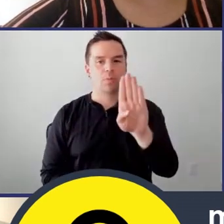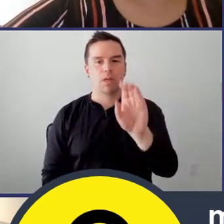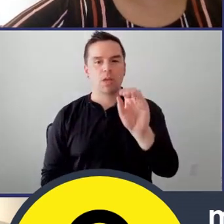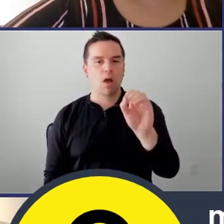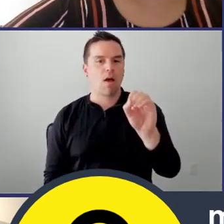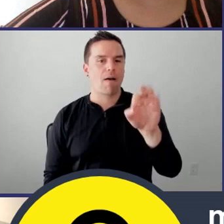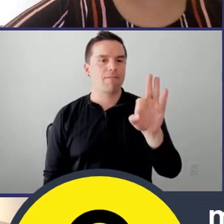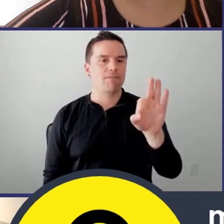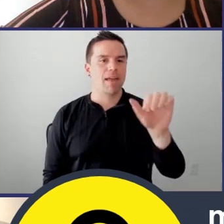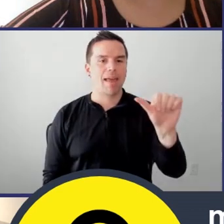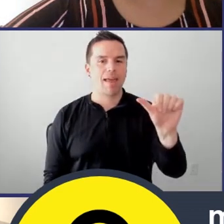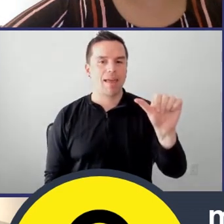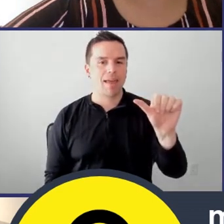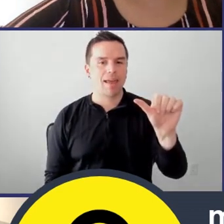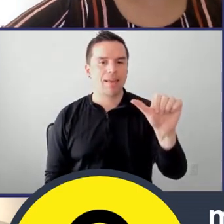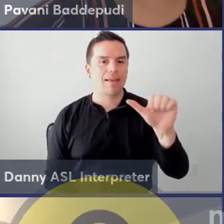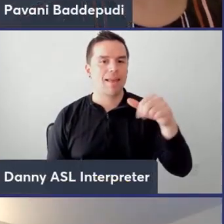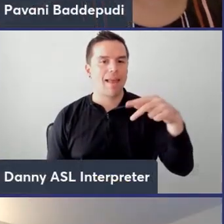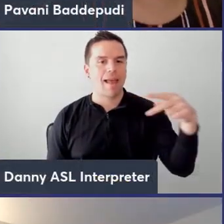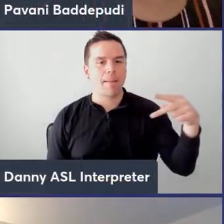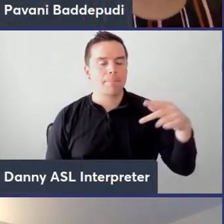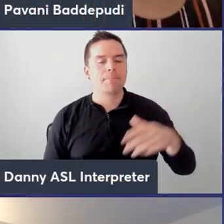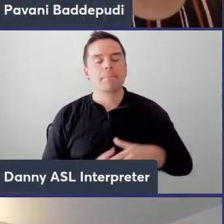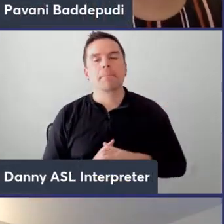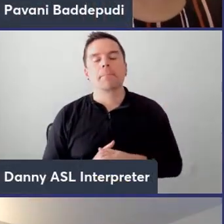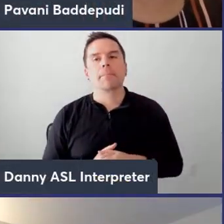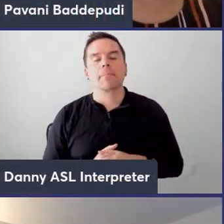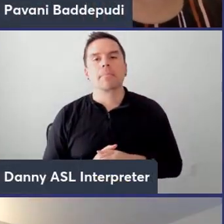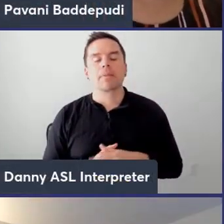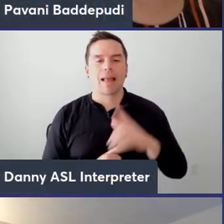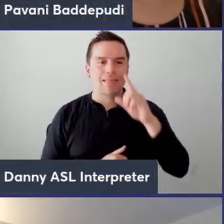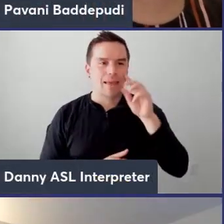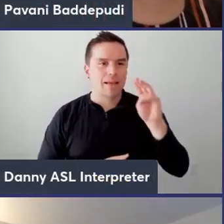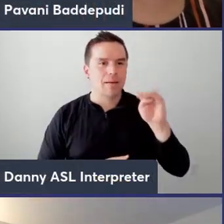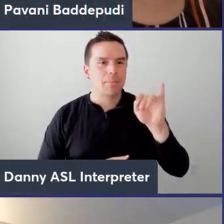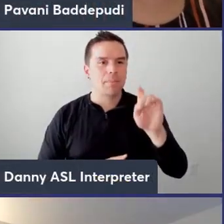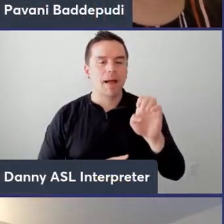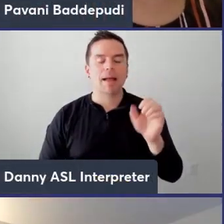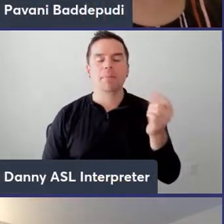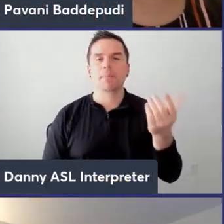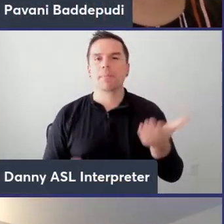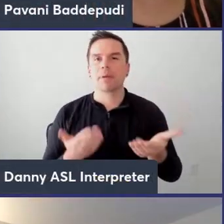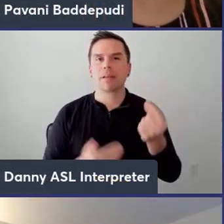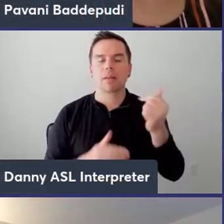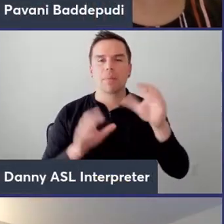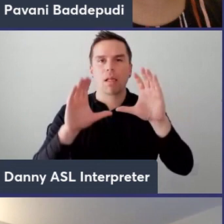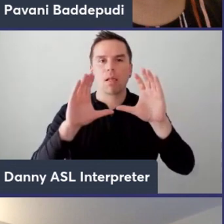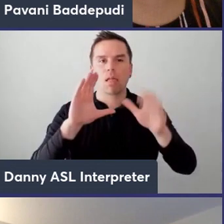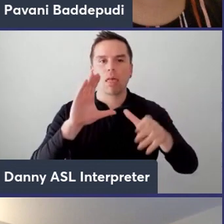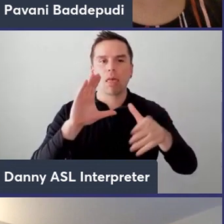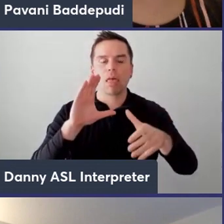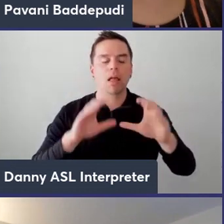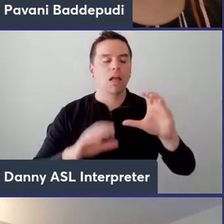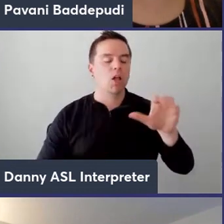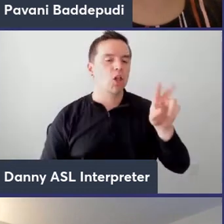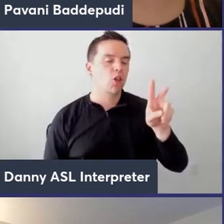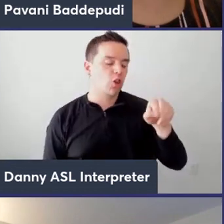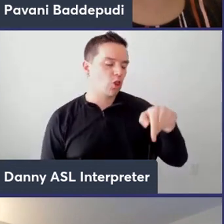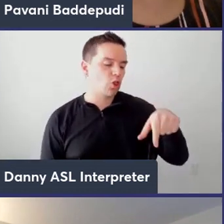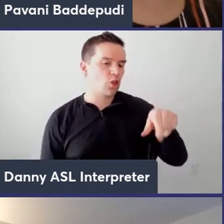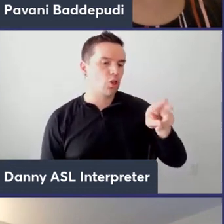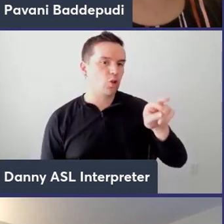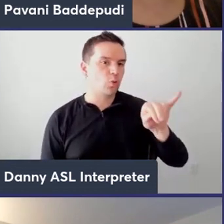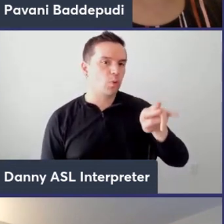B of A. But I think, Mike, there's a bit of a miscommunication there. The queries you are running are not naturally